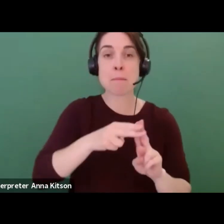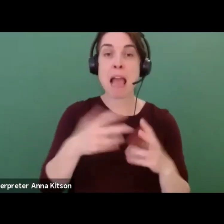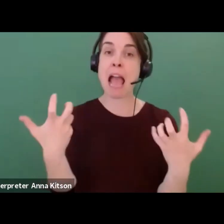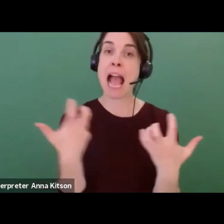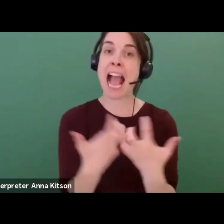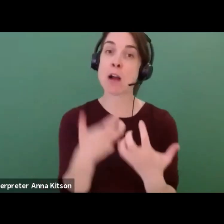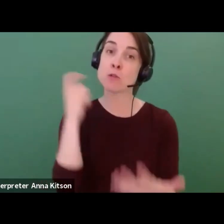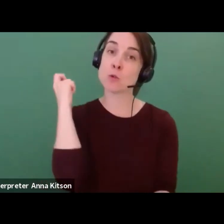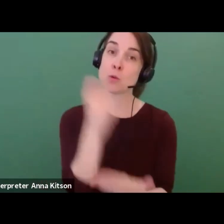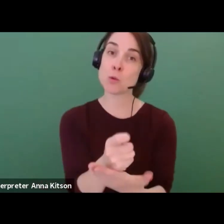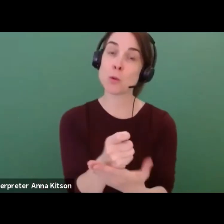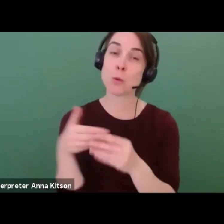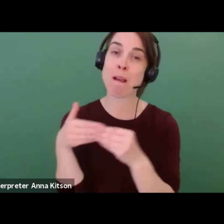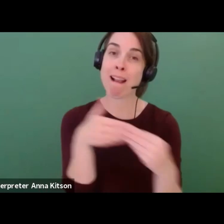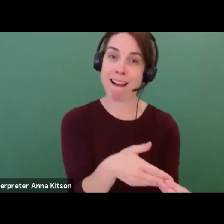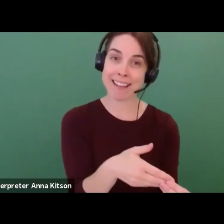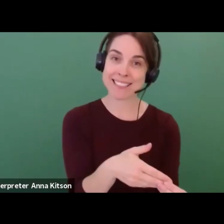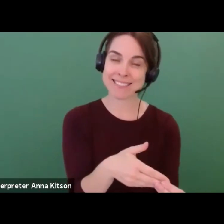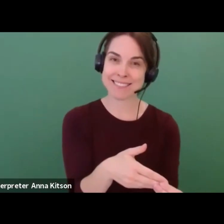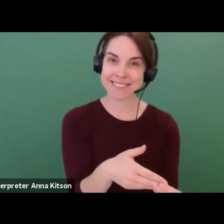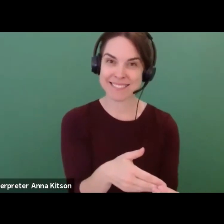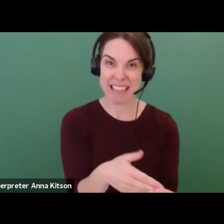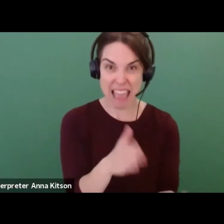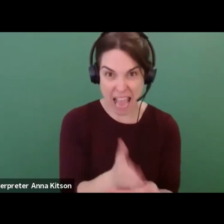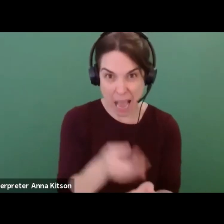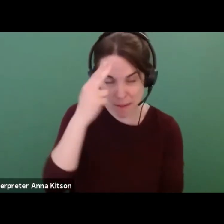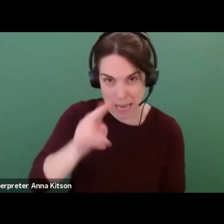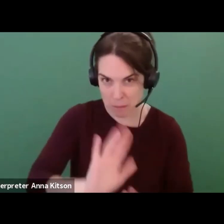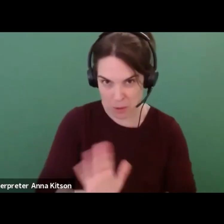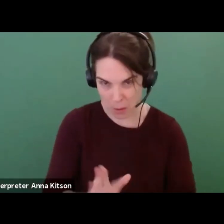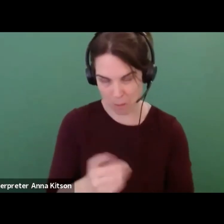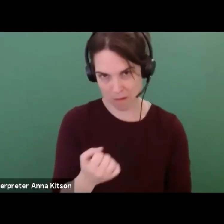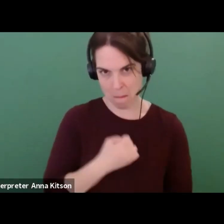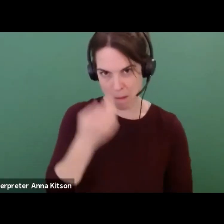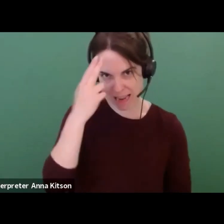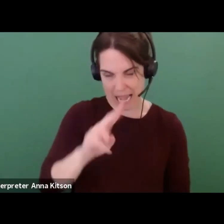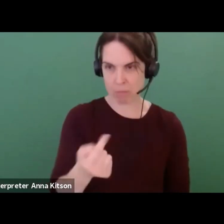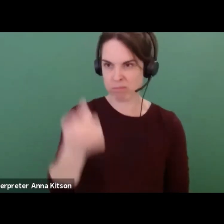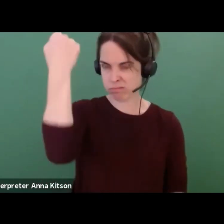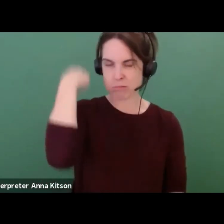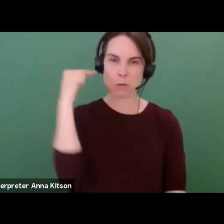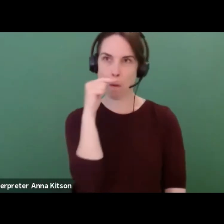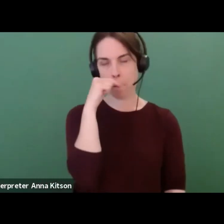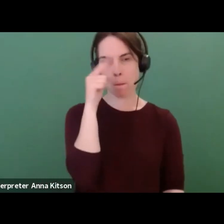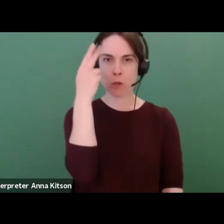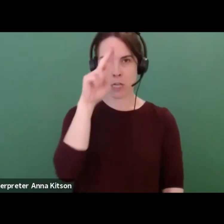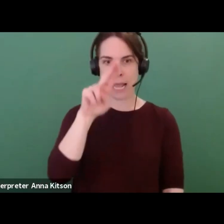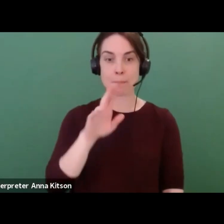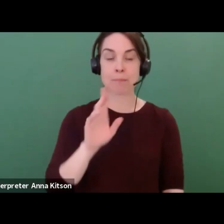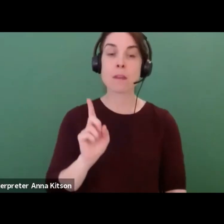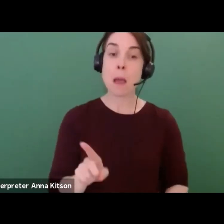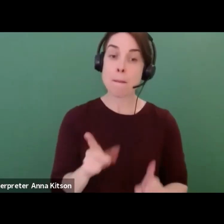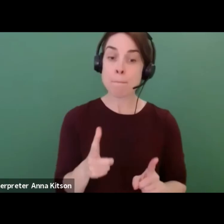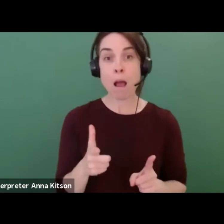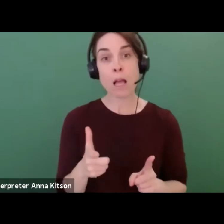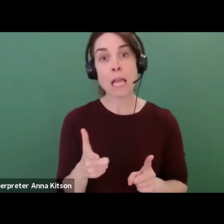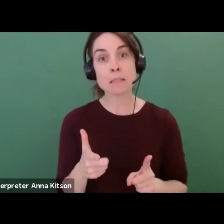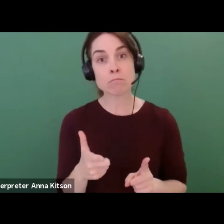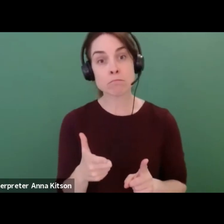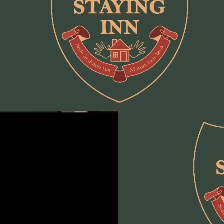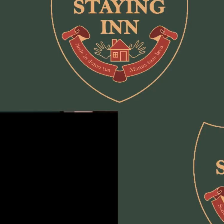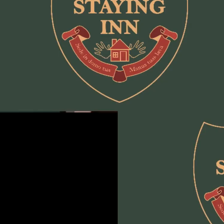name. But it went through the basics of how to take a case in the small claims track in the county